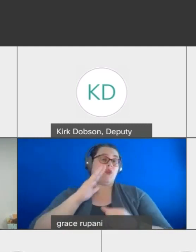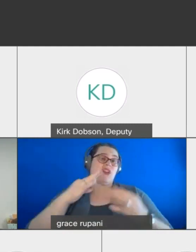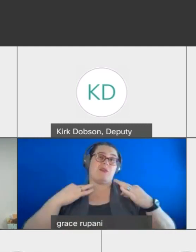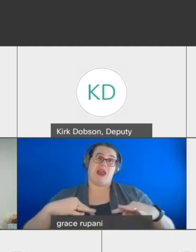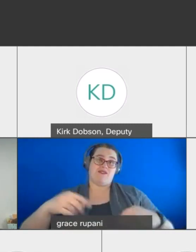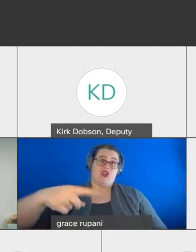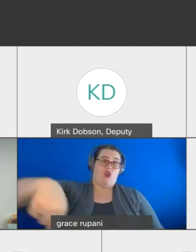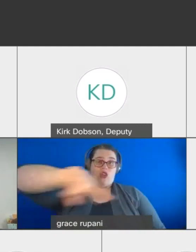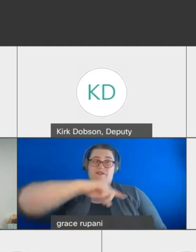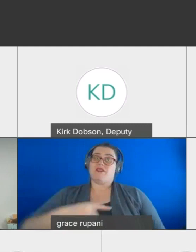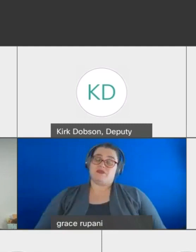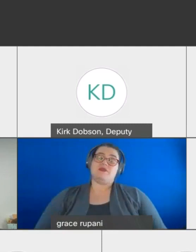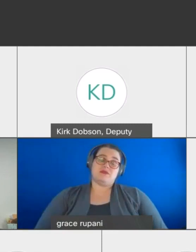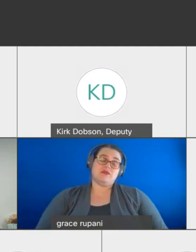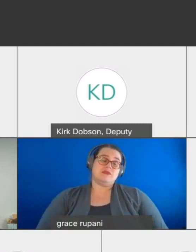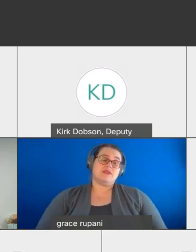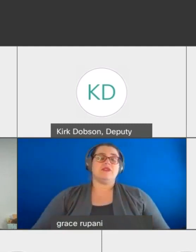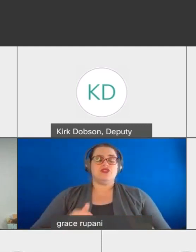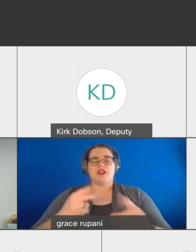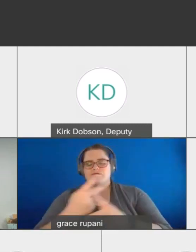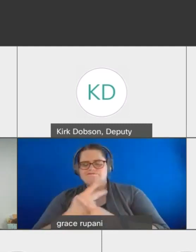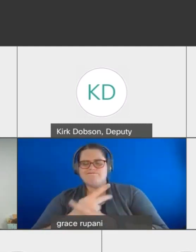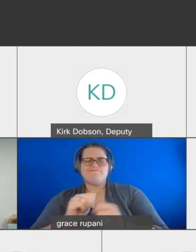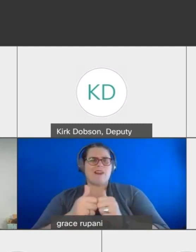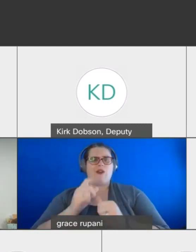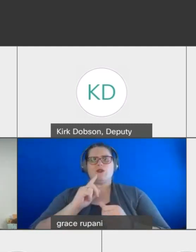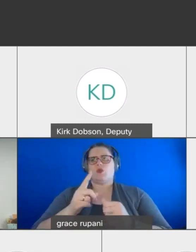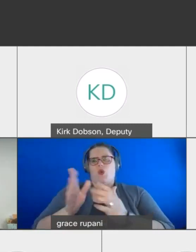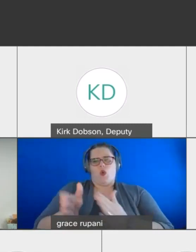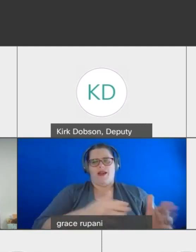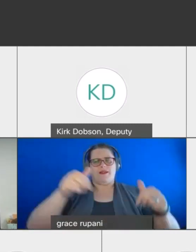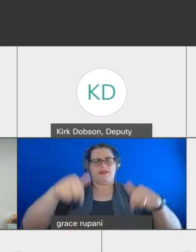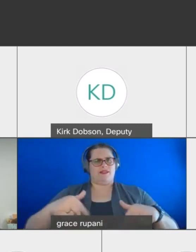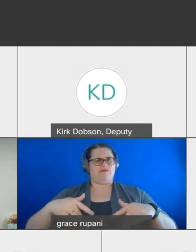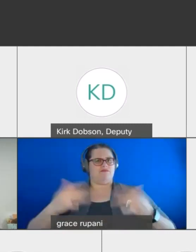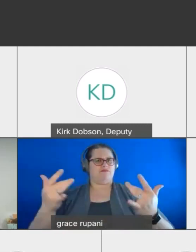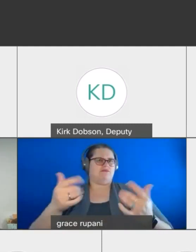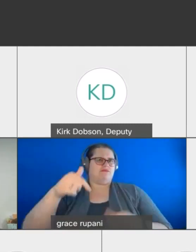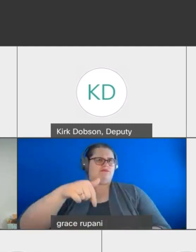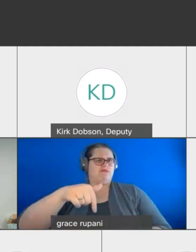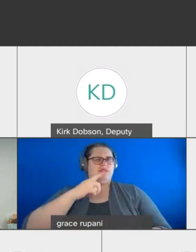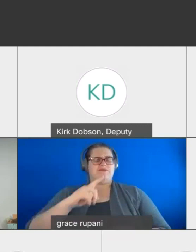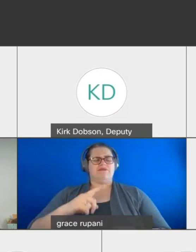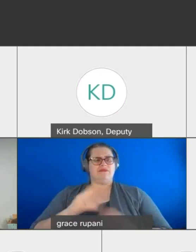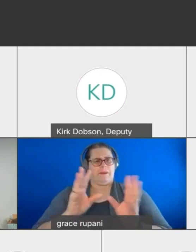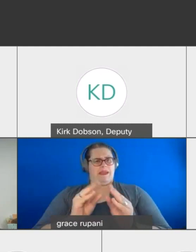this in such a way that we can all benefit from each other's knowledge and experience?